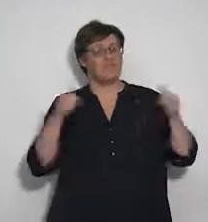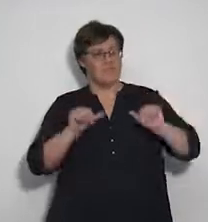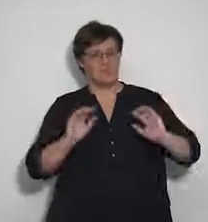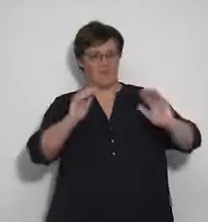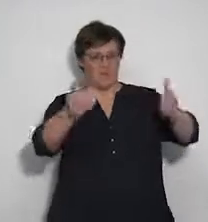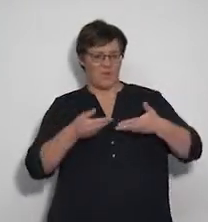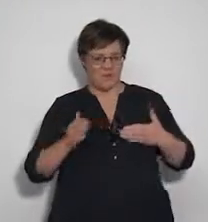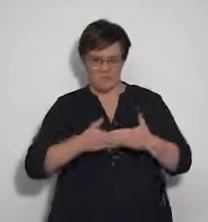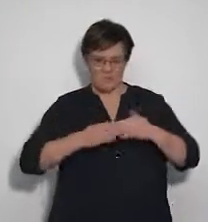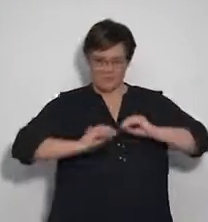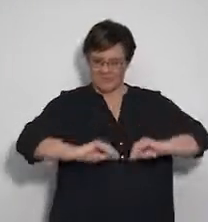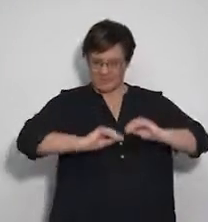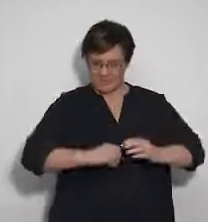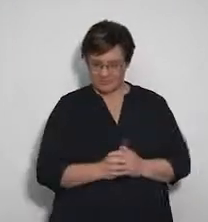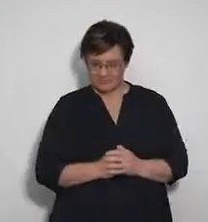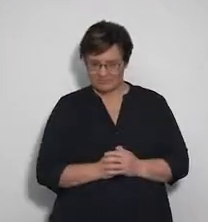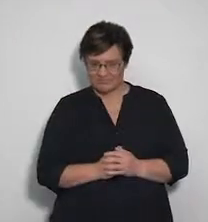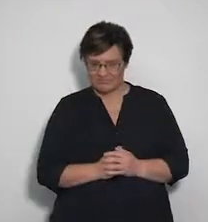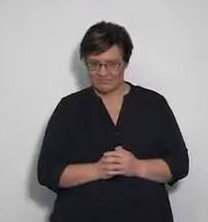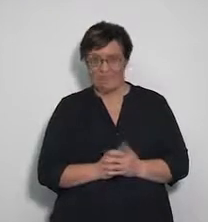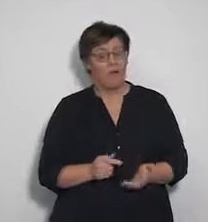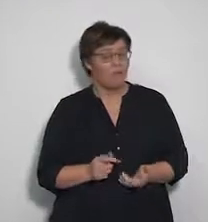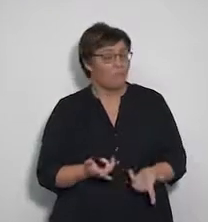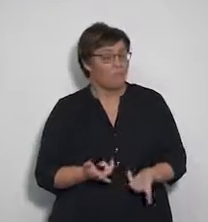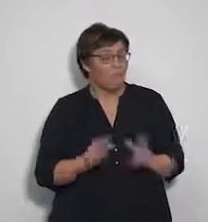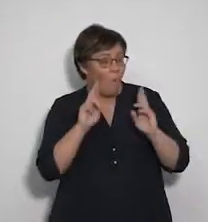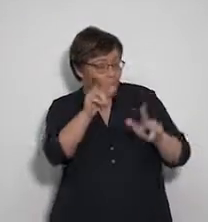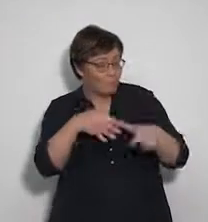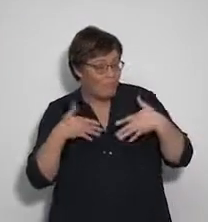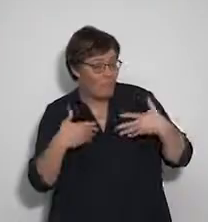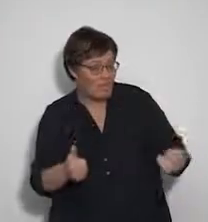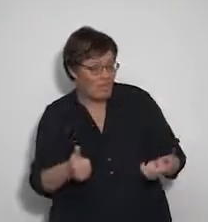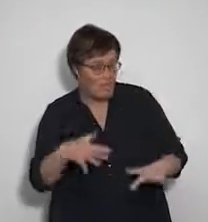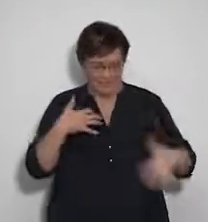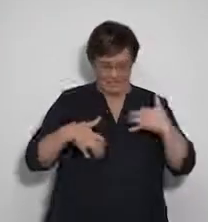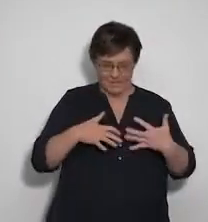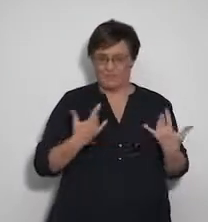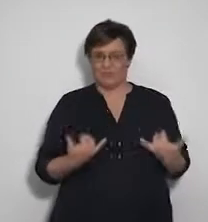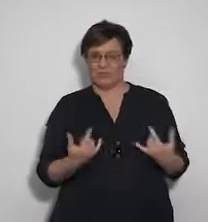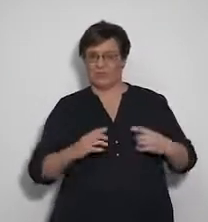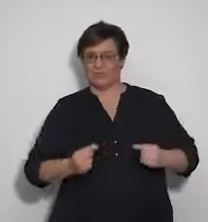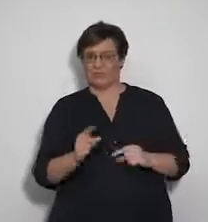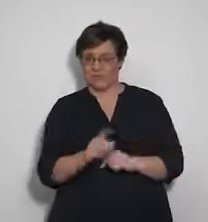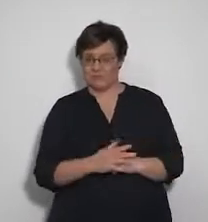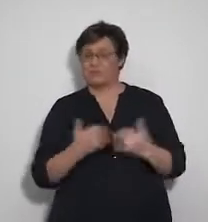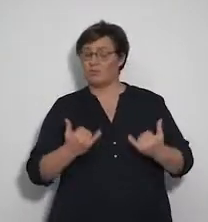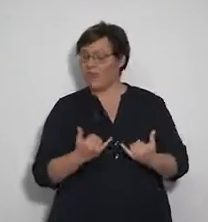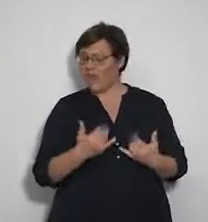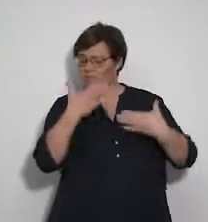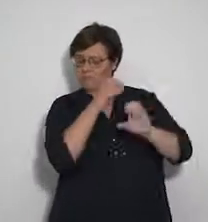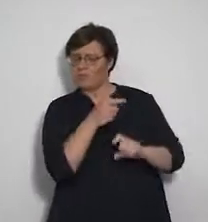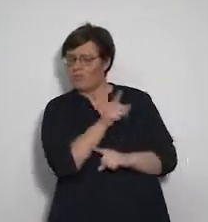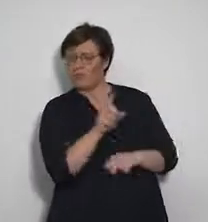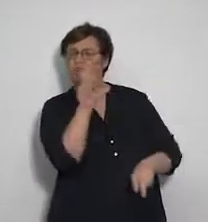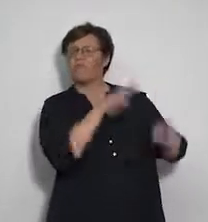Welcome life science learners to another lesson. Trust that you guys are well and excited about what we're going to do today. In our lesson today,